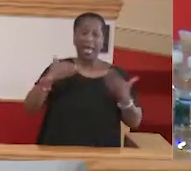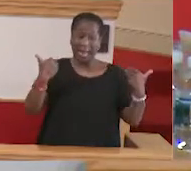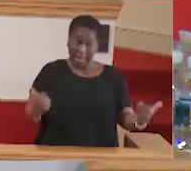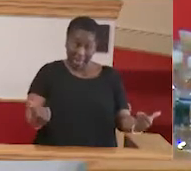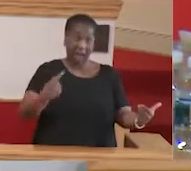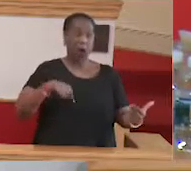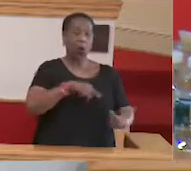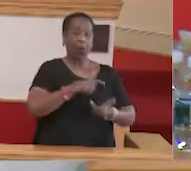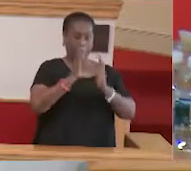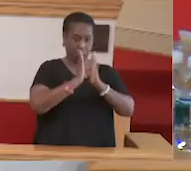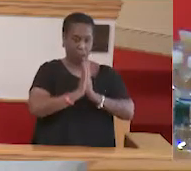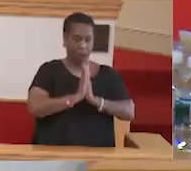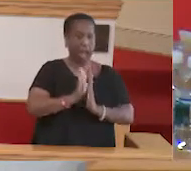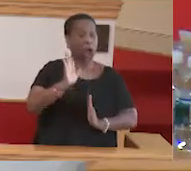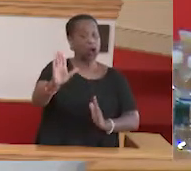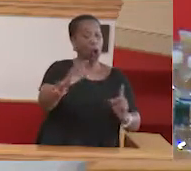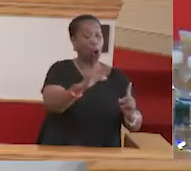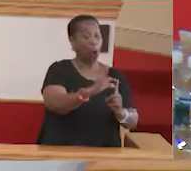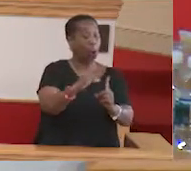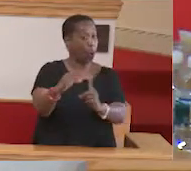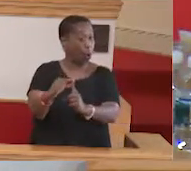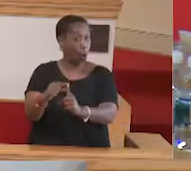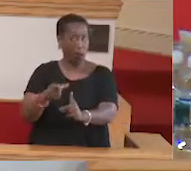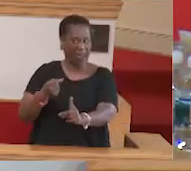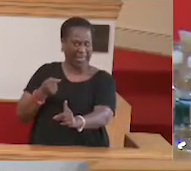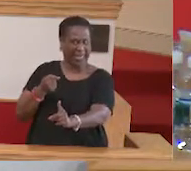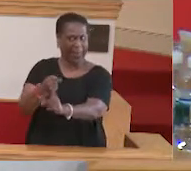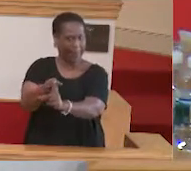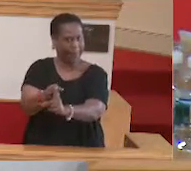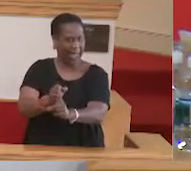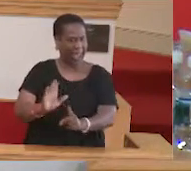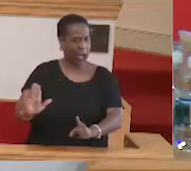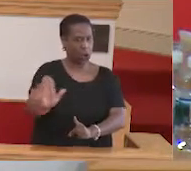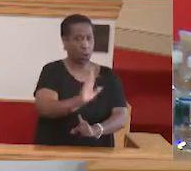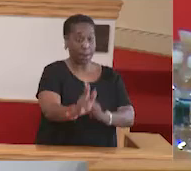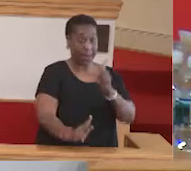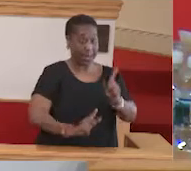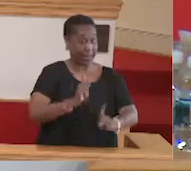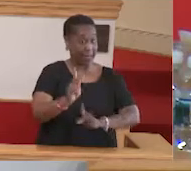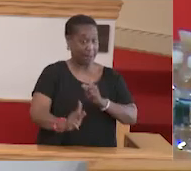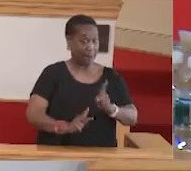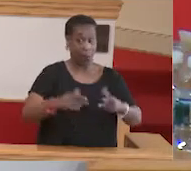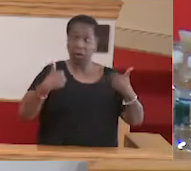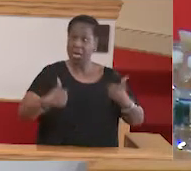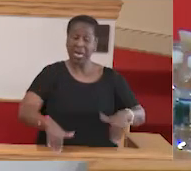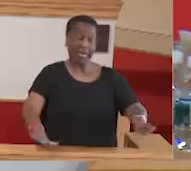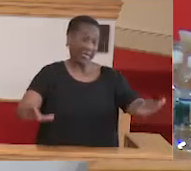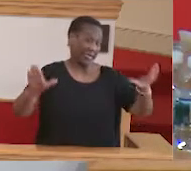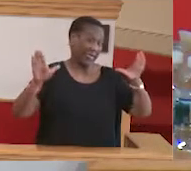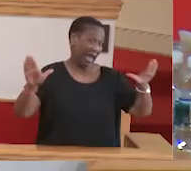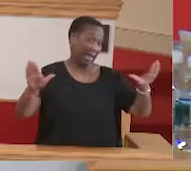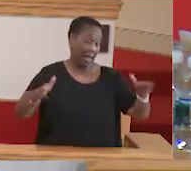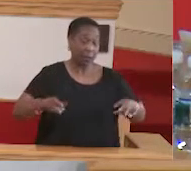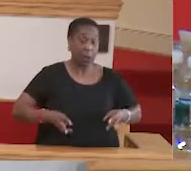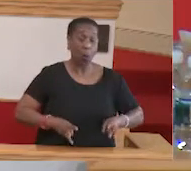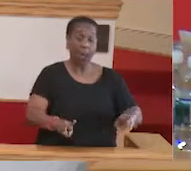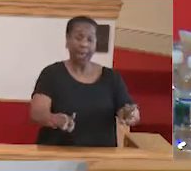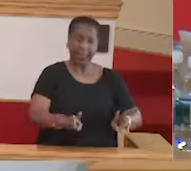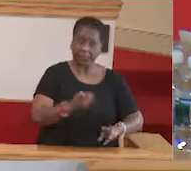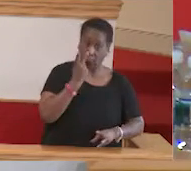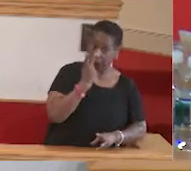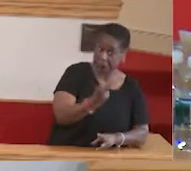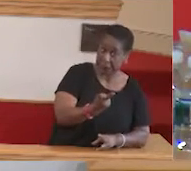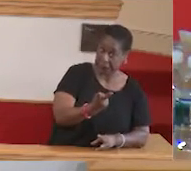your word would impact your people in such dynamic ways, seen and